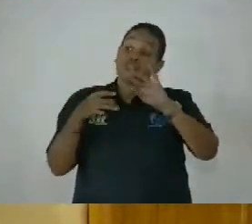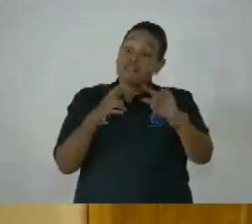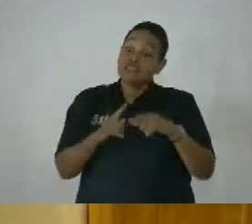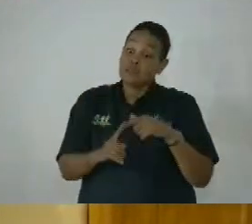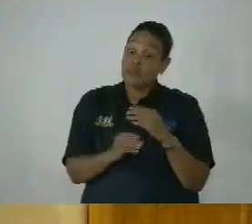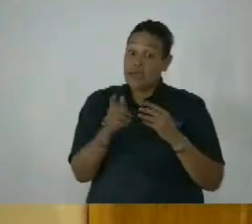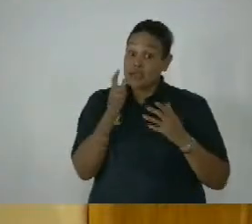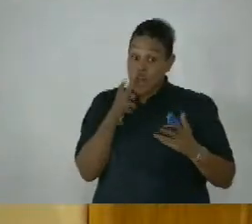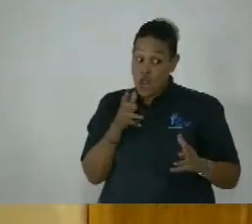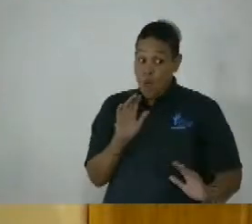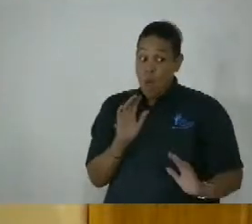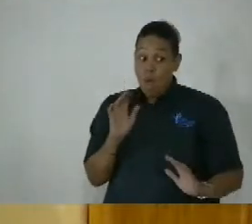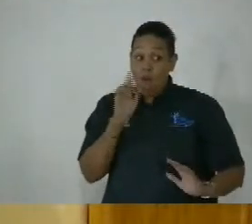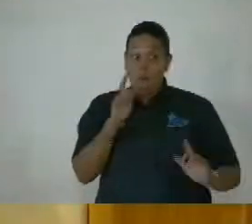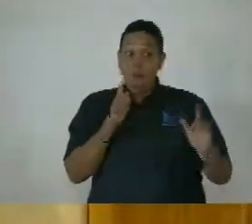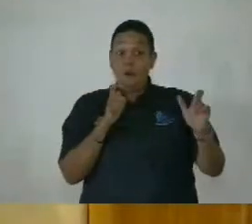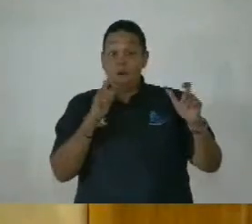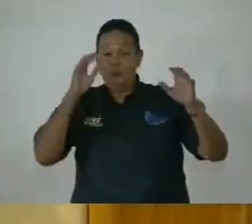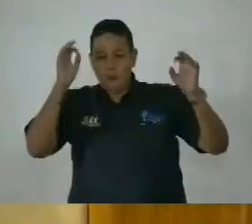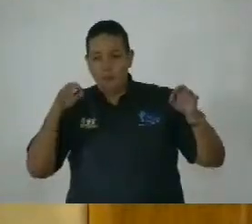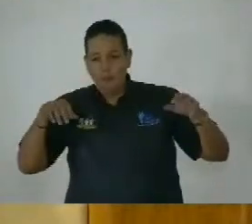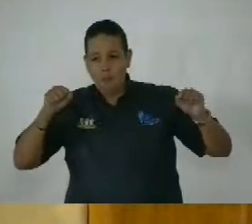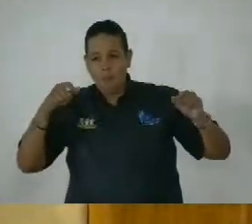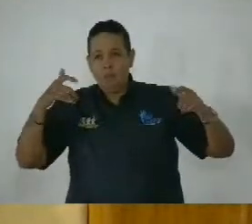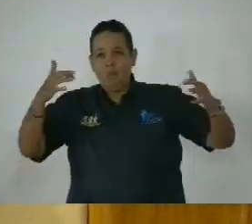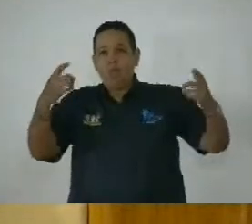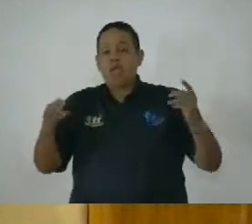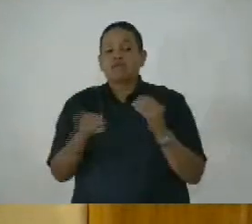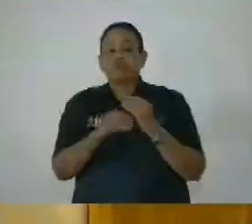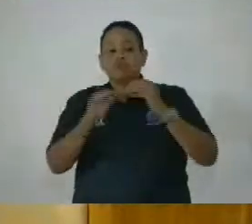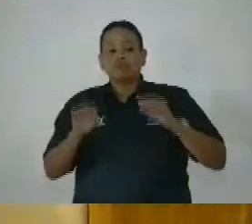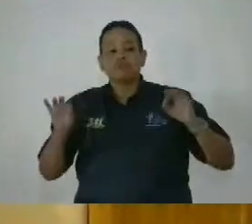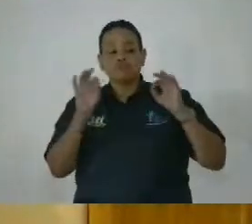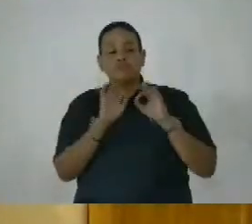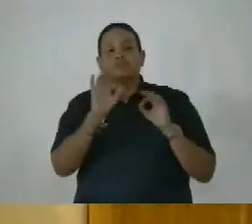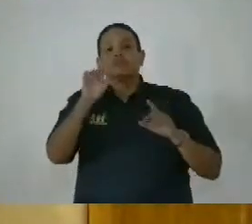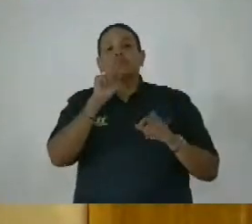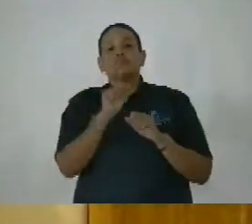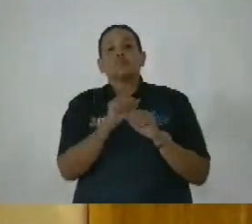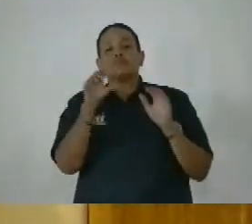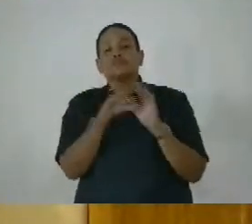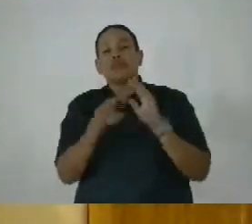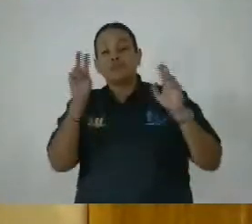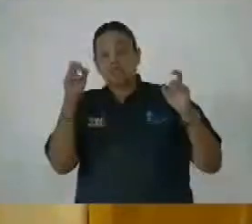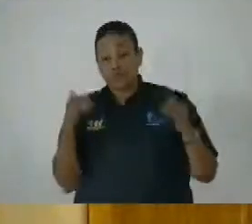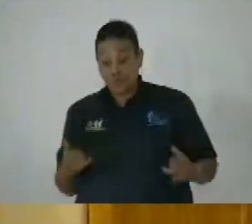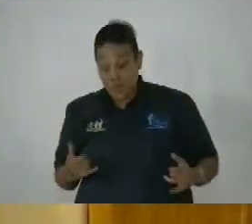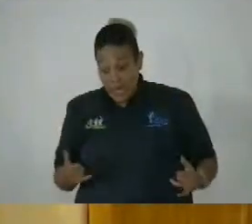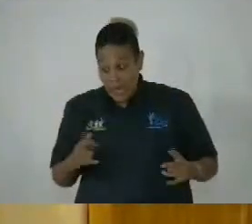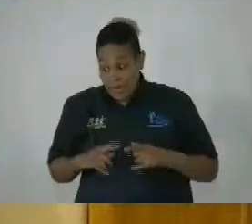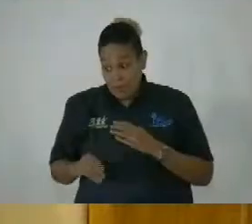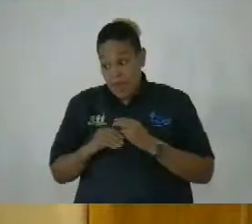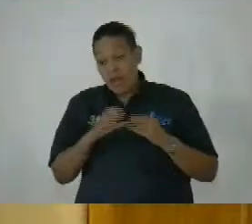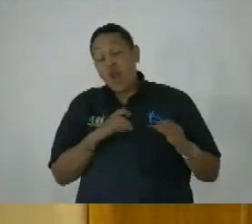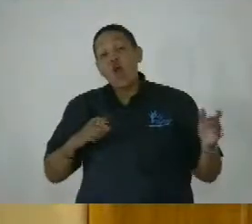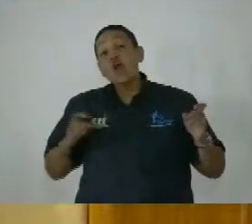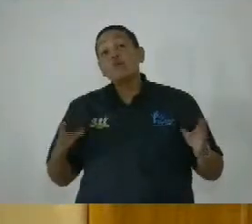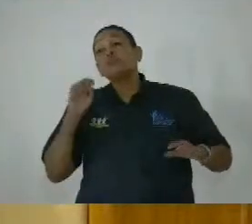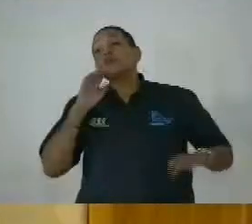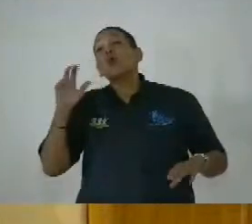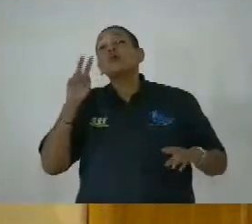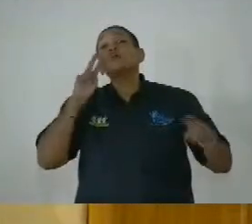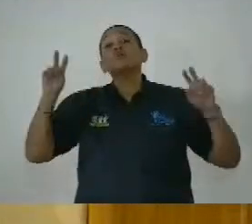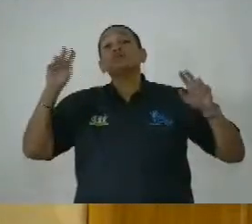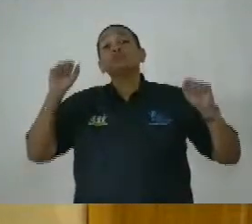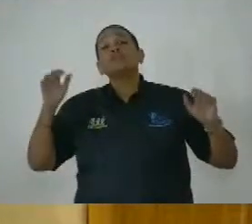and enabled faster decision making, and that's critical in crime matters today, that a commissioner or a superintendent